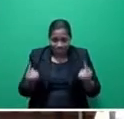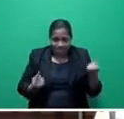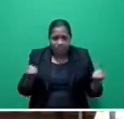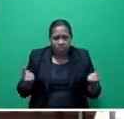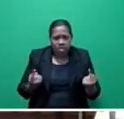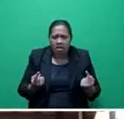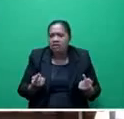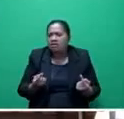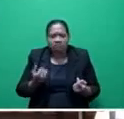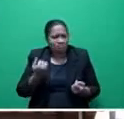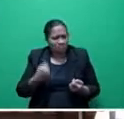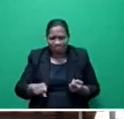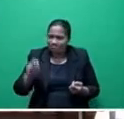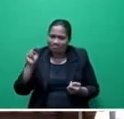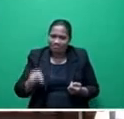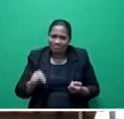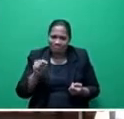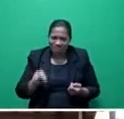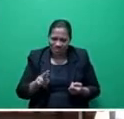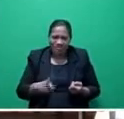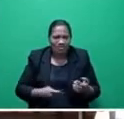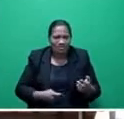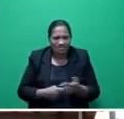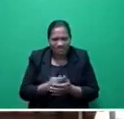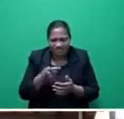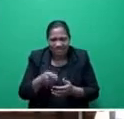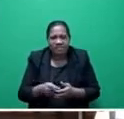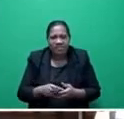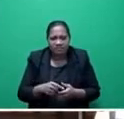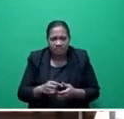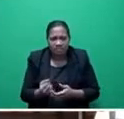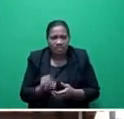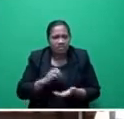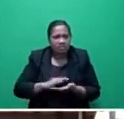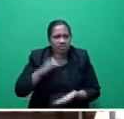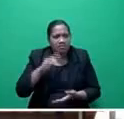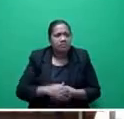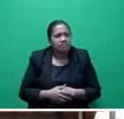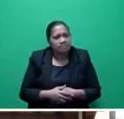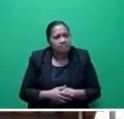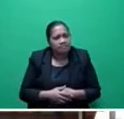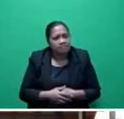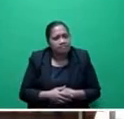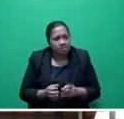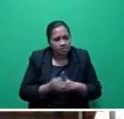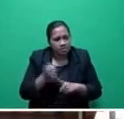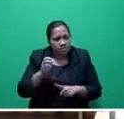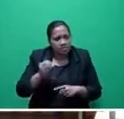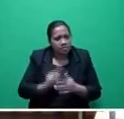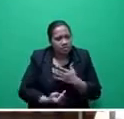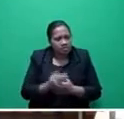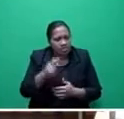who no longer need the relief in their repayment as the cash flow incomes have improved. So some have picked up, so less people now require that